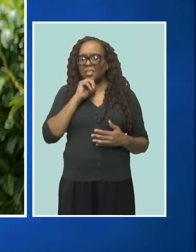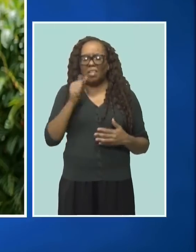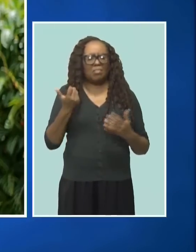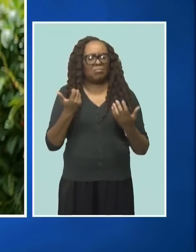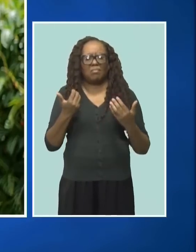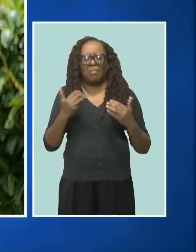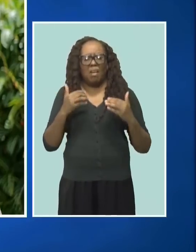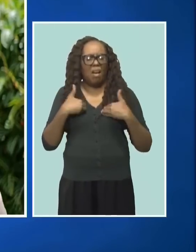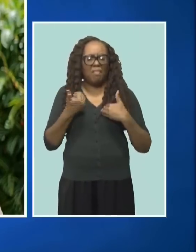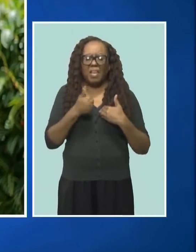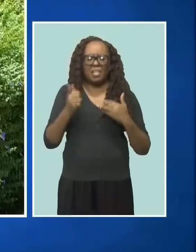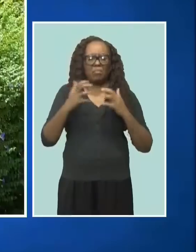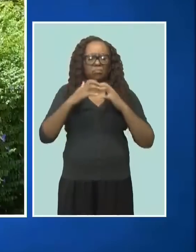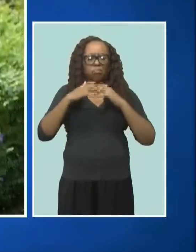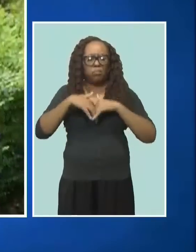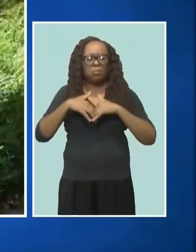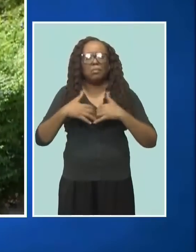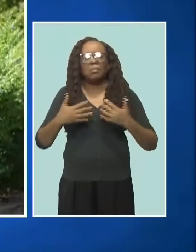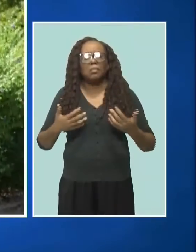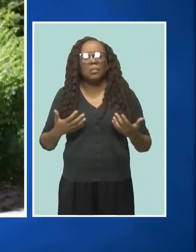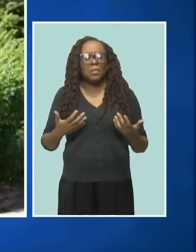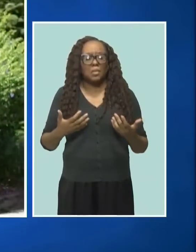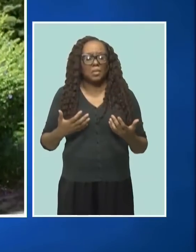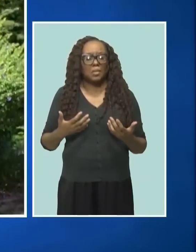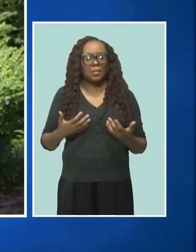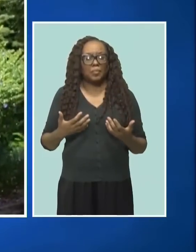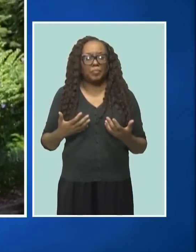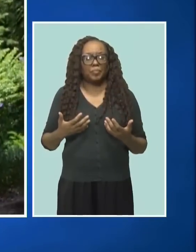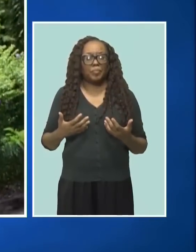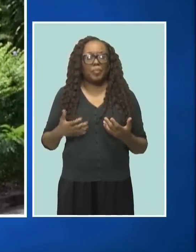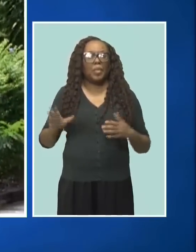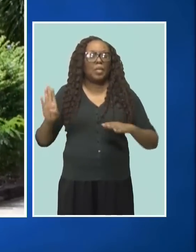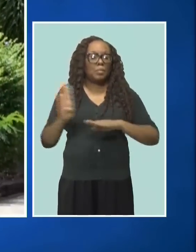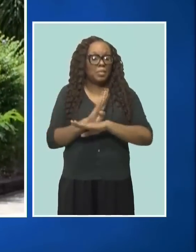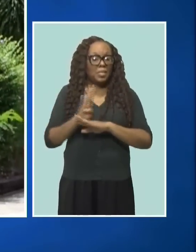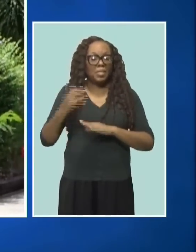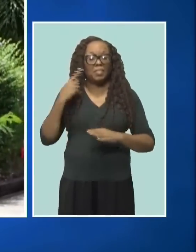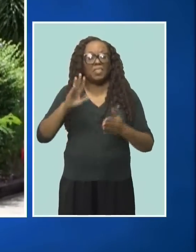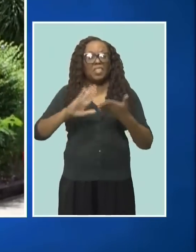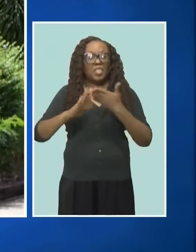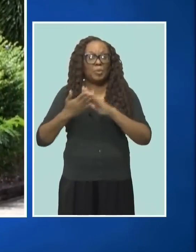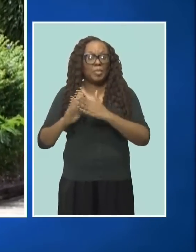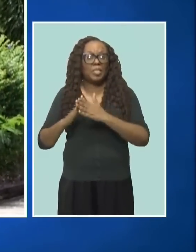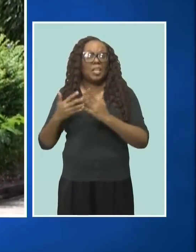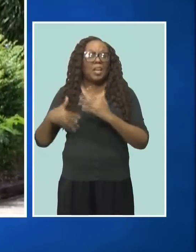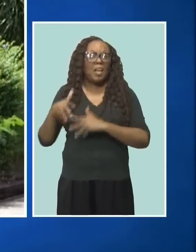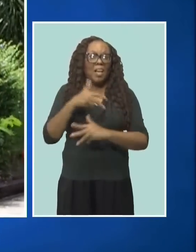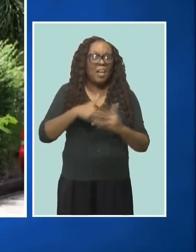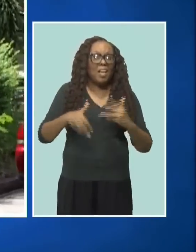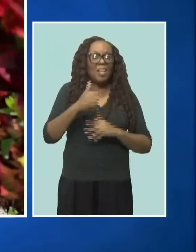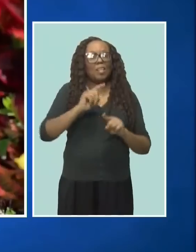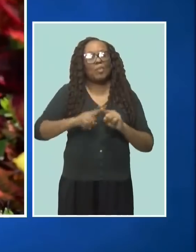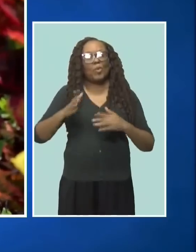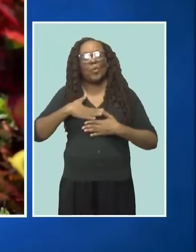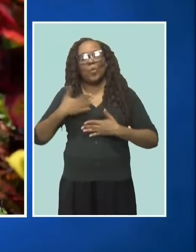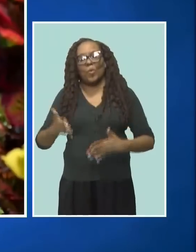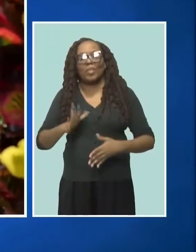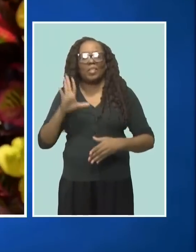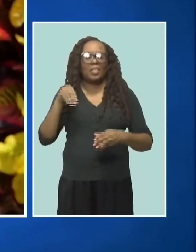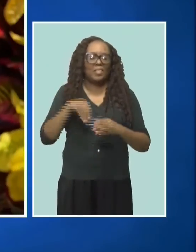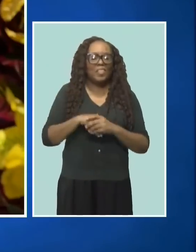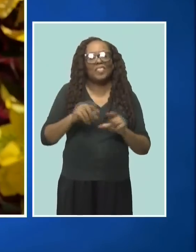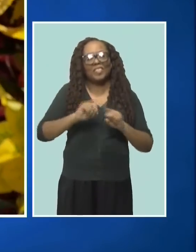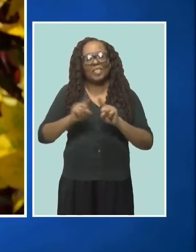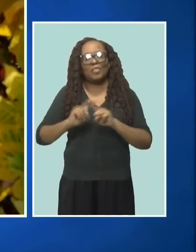breakdowns. Mr. Cadogan tells the business report the enterprise is for community camaraderie, but he's willing to involve other